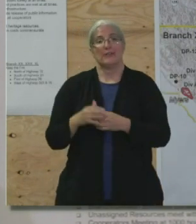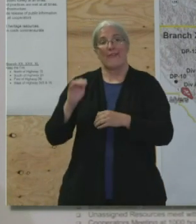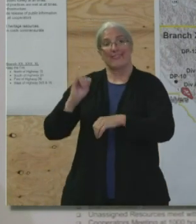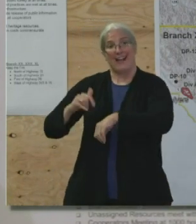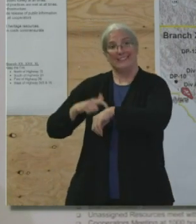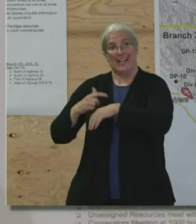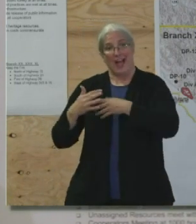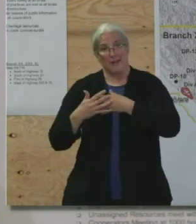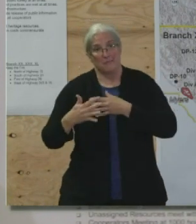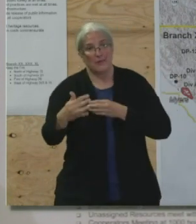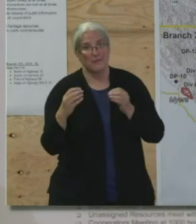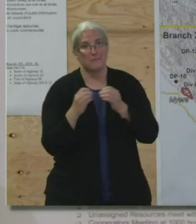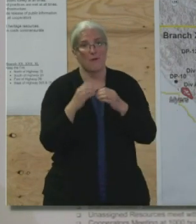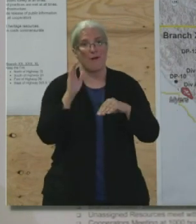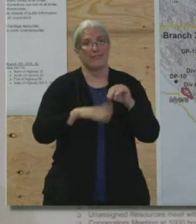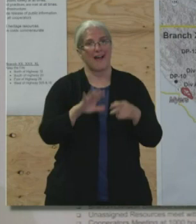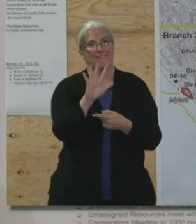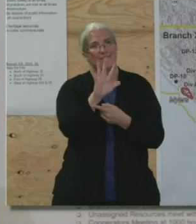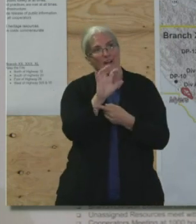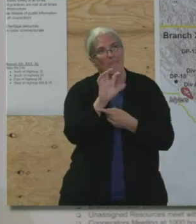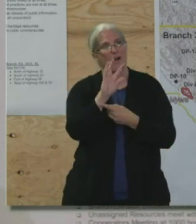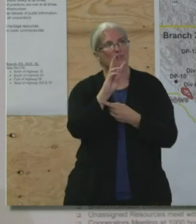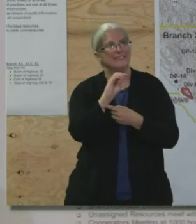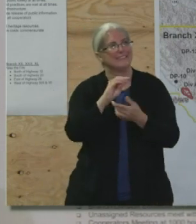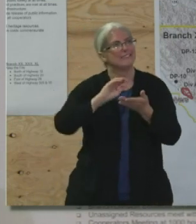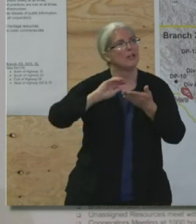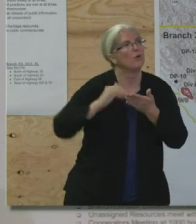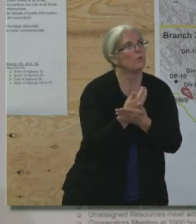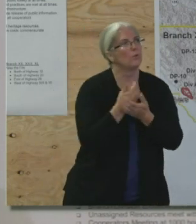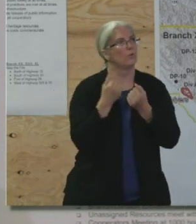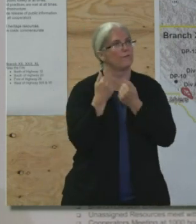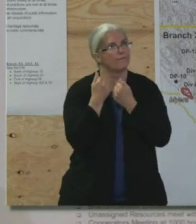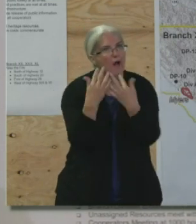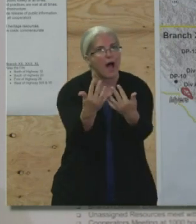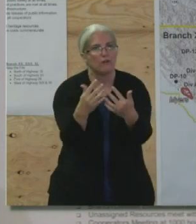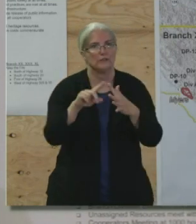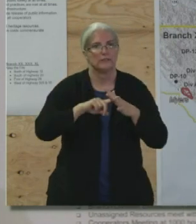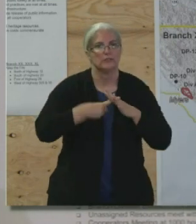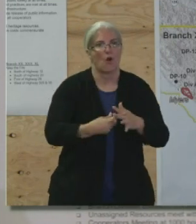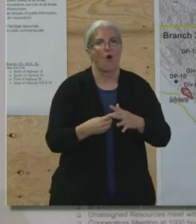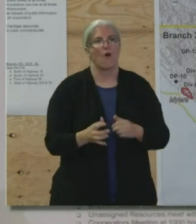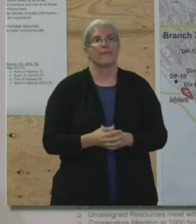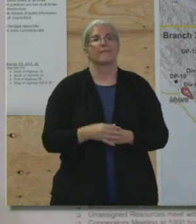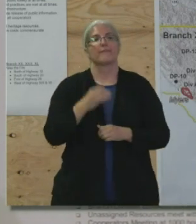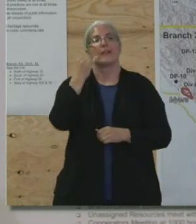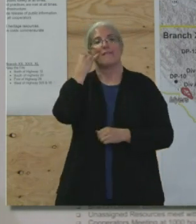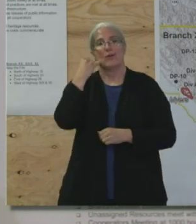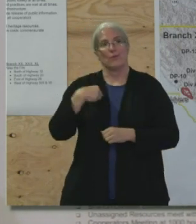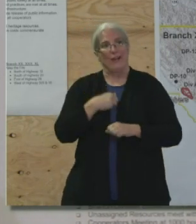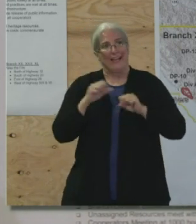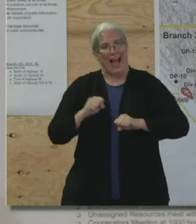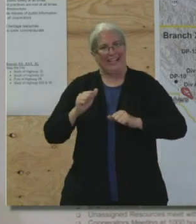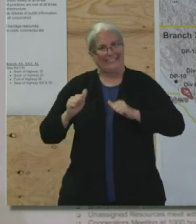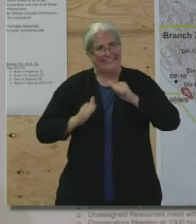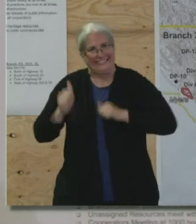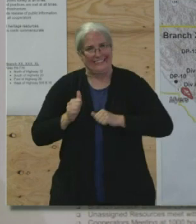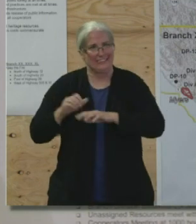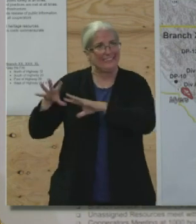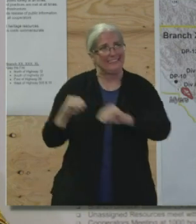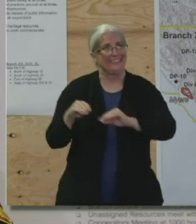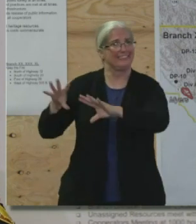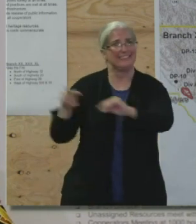which may have been contained due to aggressive firefighting. Those fires have burned